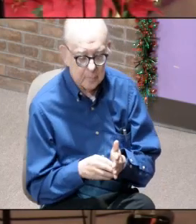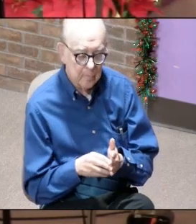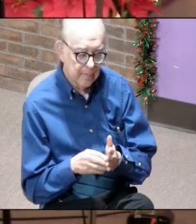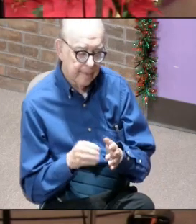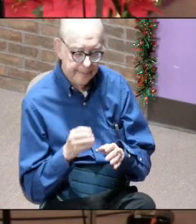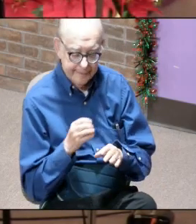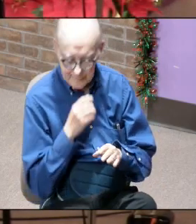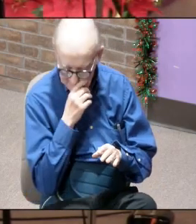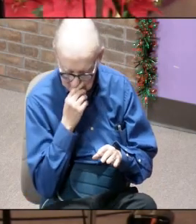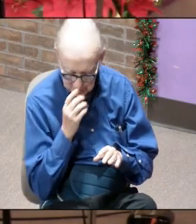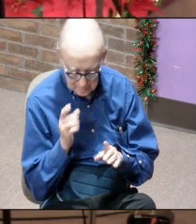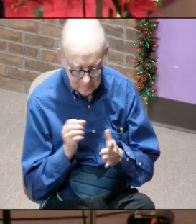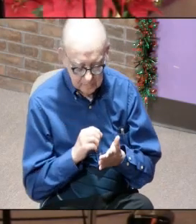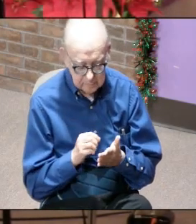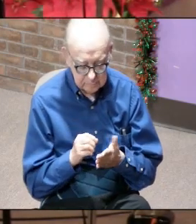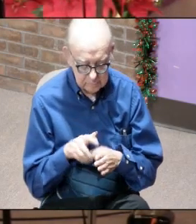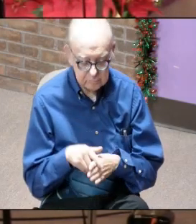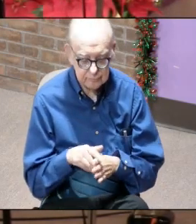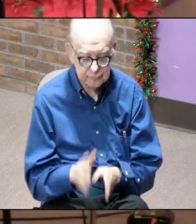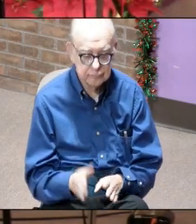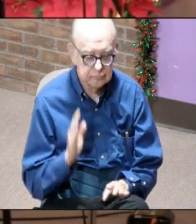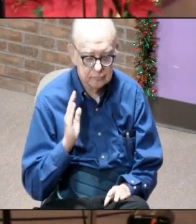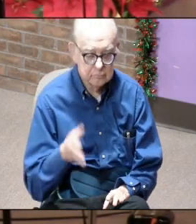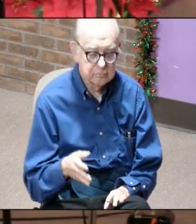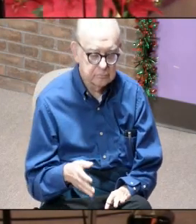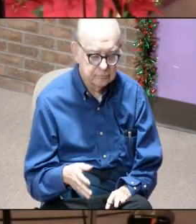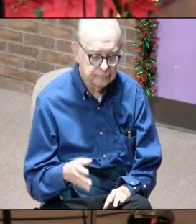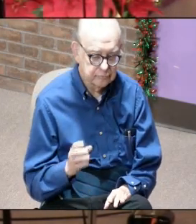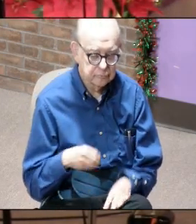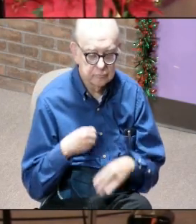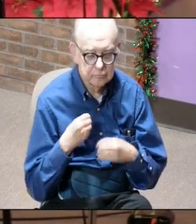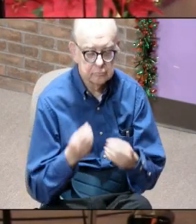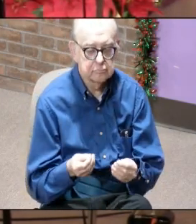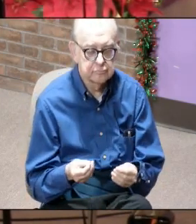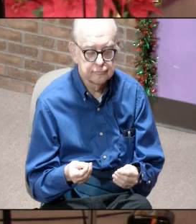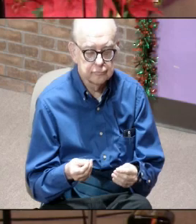on this rider, that he was going to be given